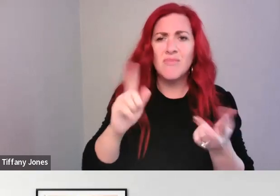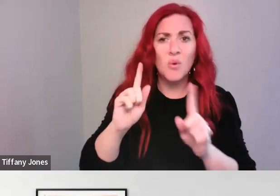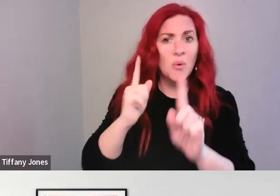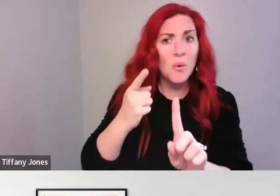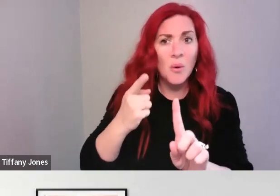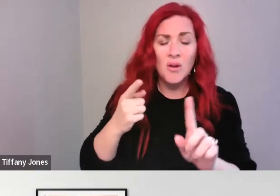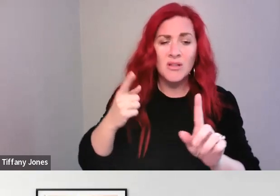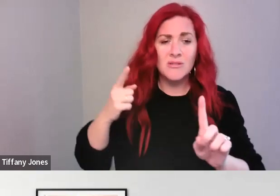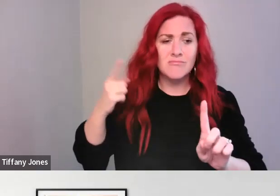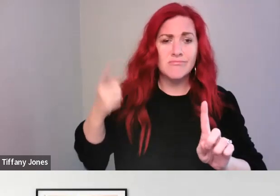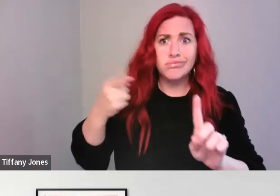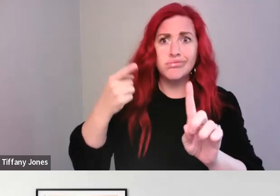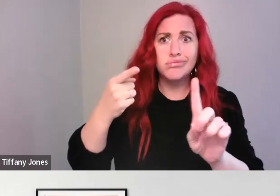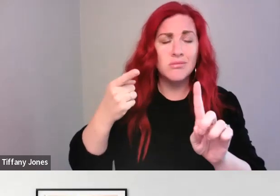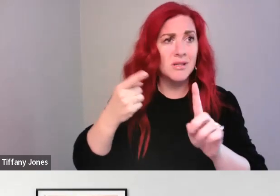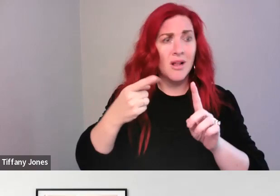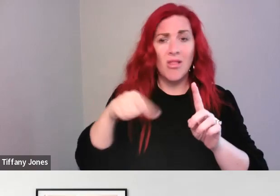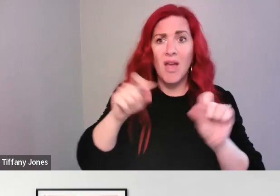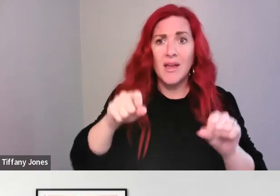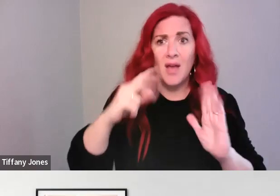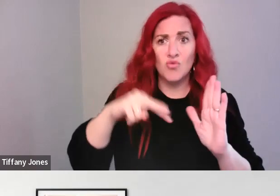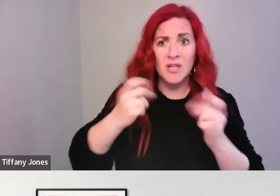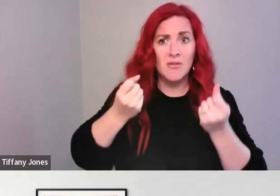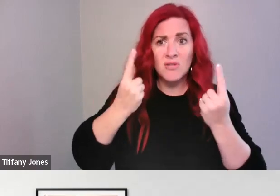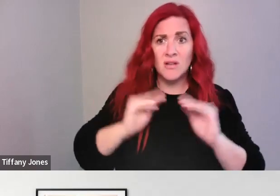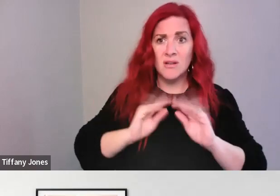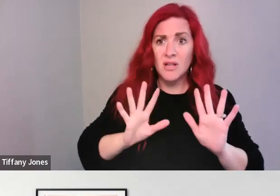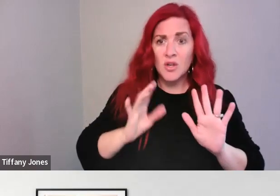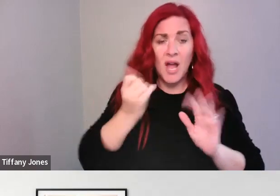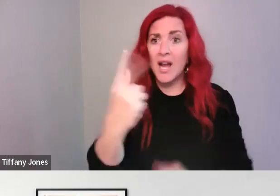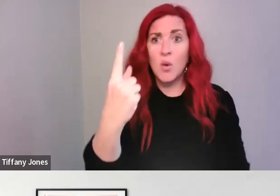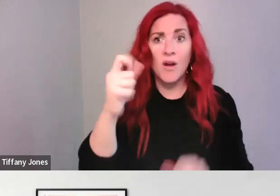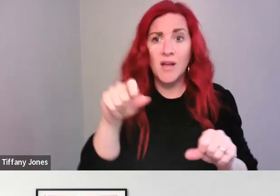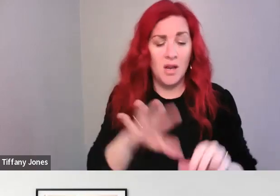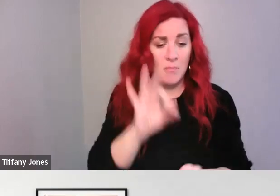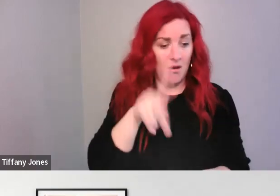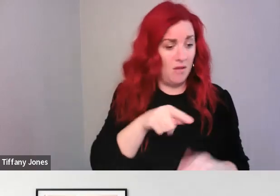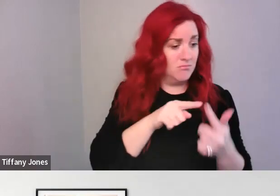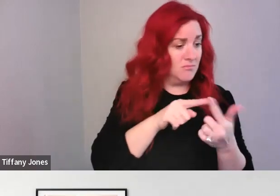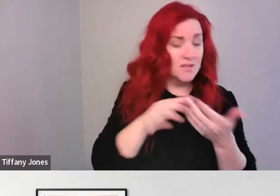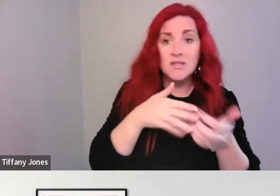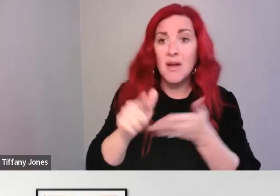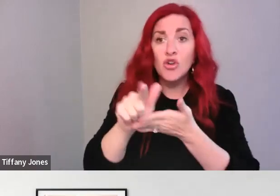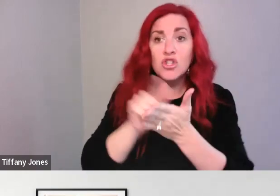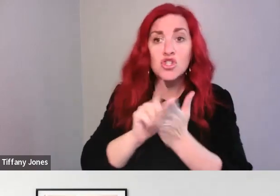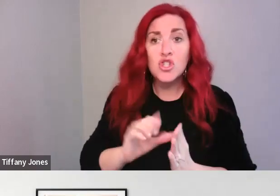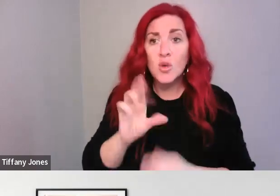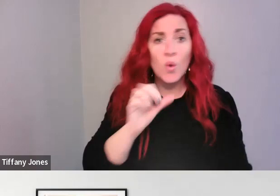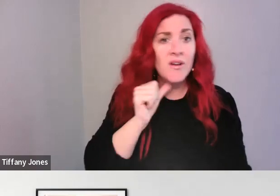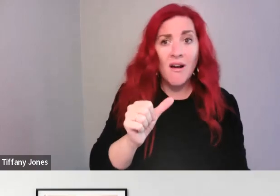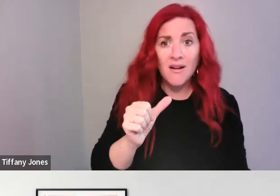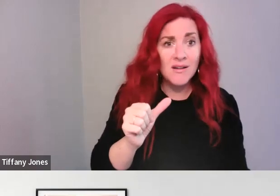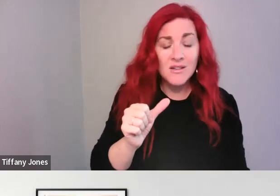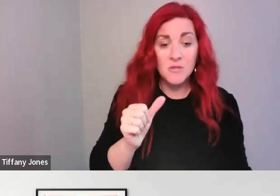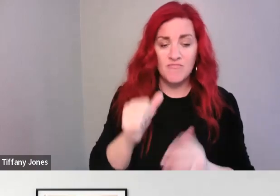to make things understandable so that anyone could pick it up, whether you're an attorney or not, and read through it and